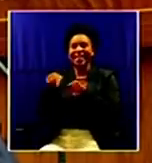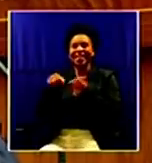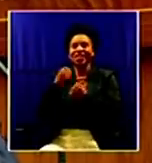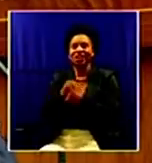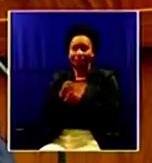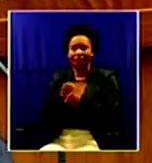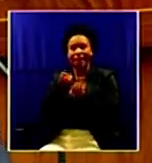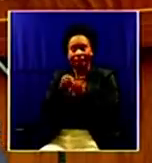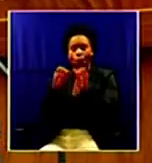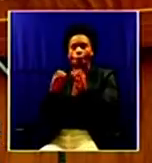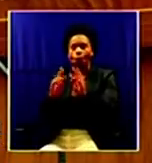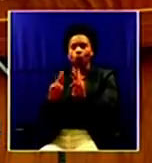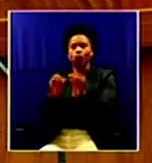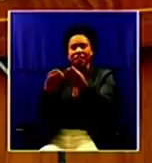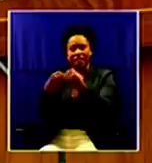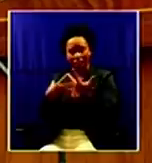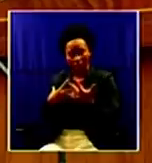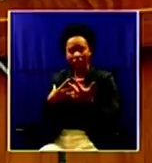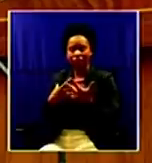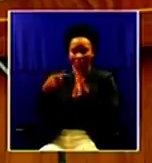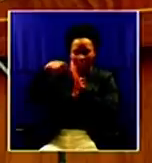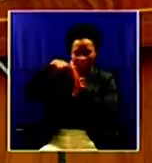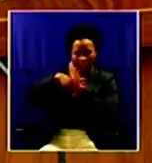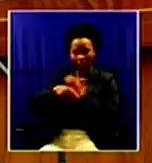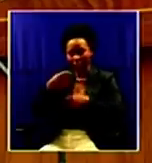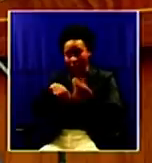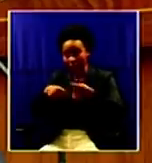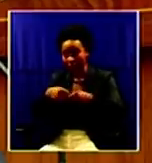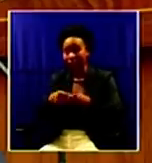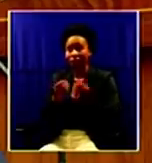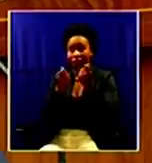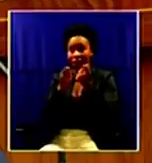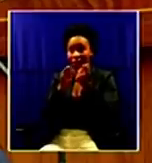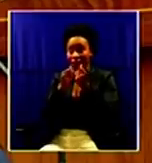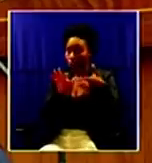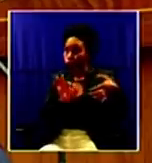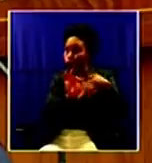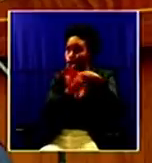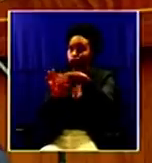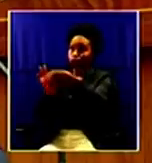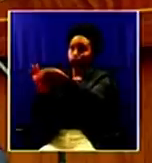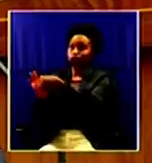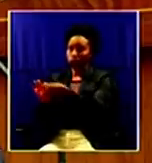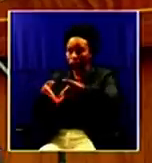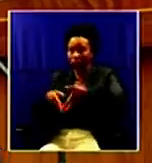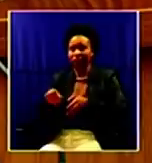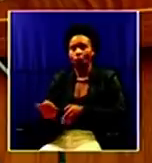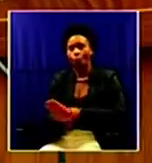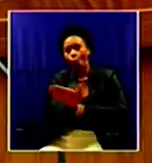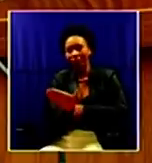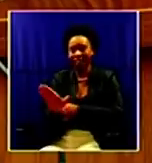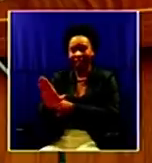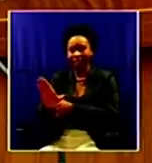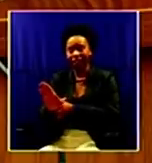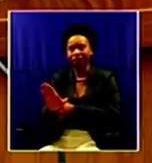the opportunity to deepen our trade and financial linkages with our continent. Following last year's budget